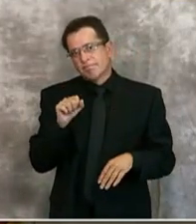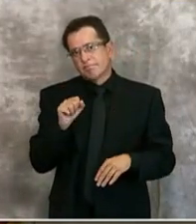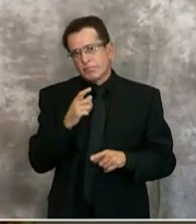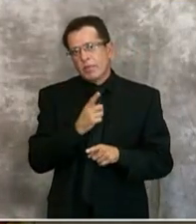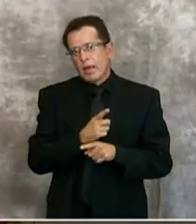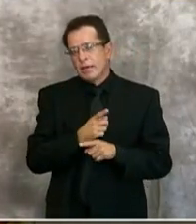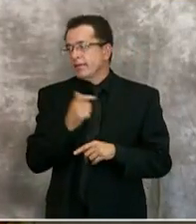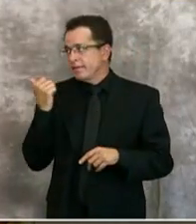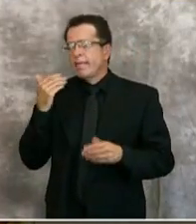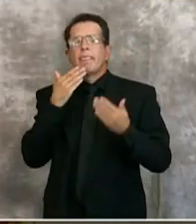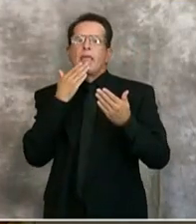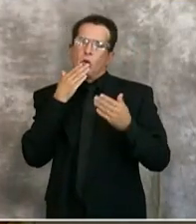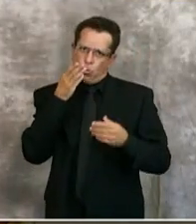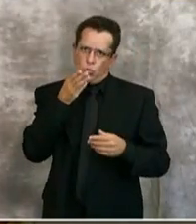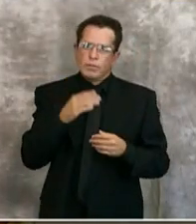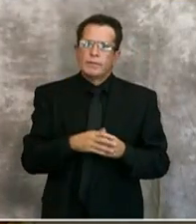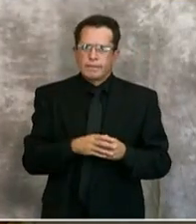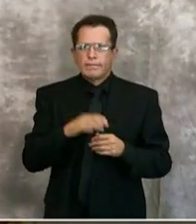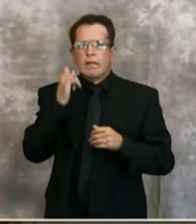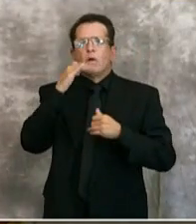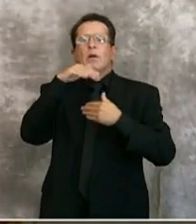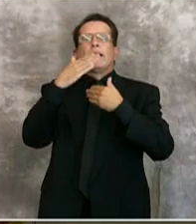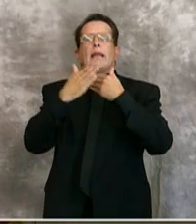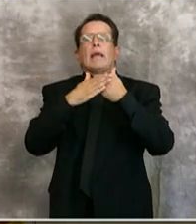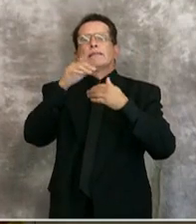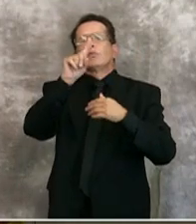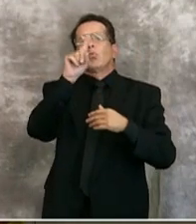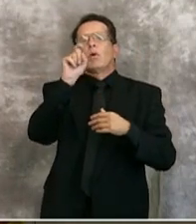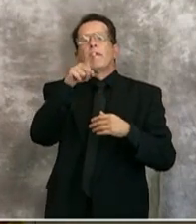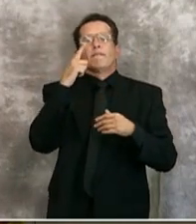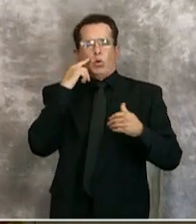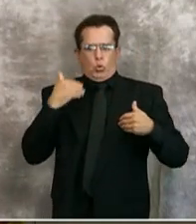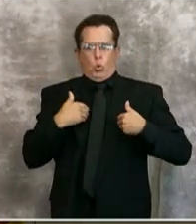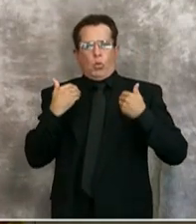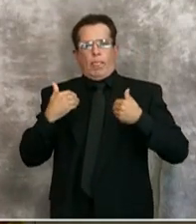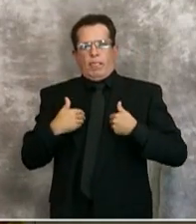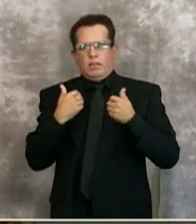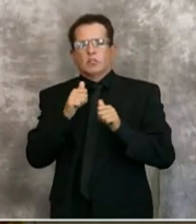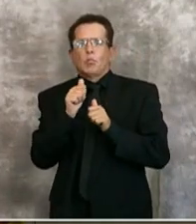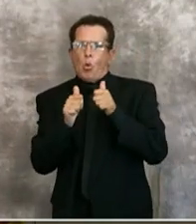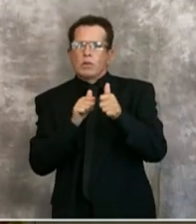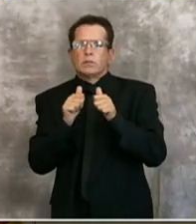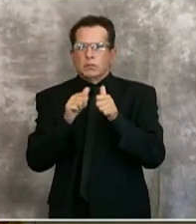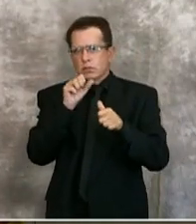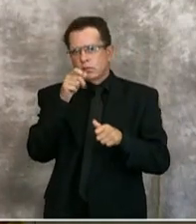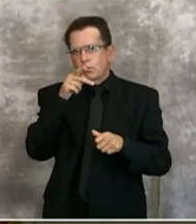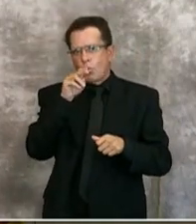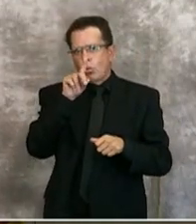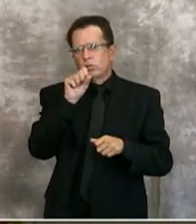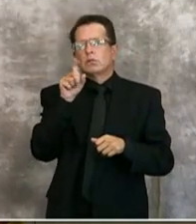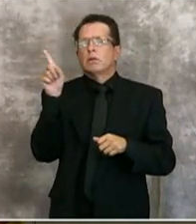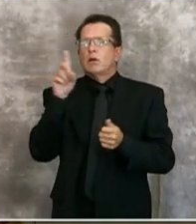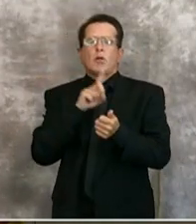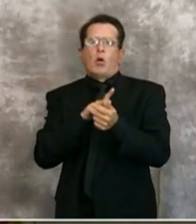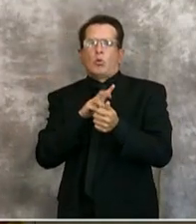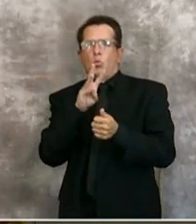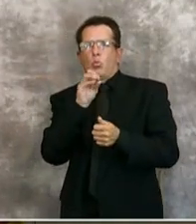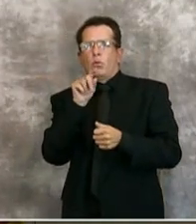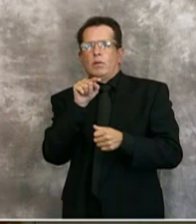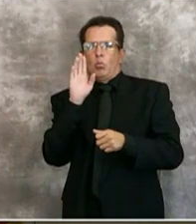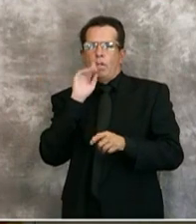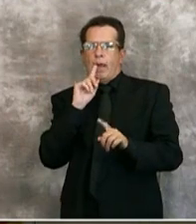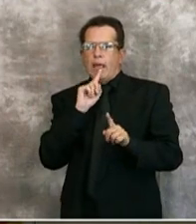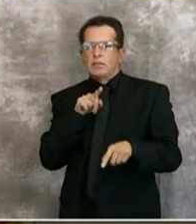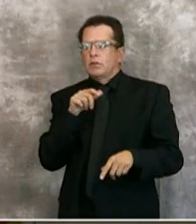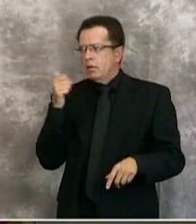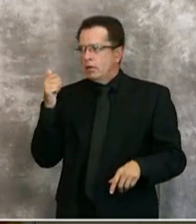Thank you, Bill. This next question deals with youth sports, and we're going to ask Dr. Wooten to go ahead and respond. And this one is